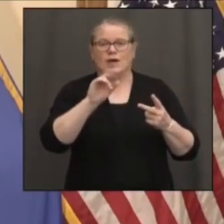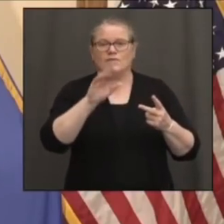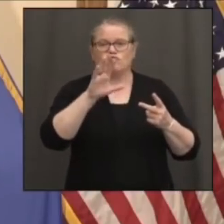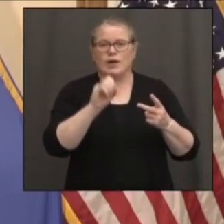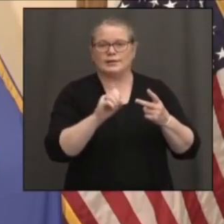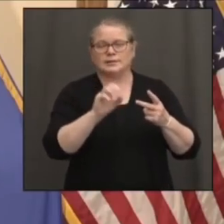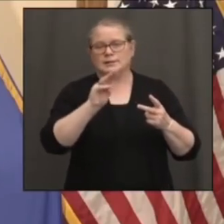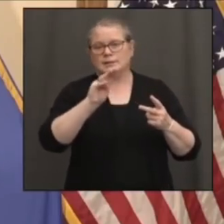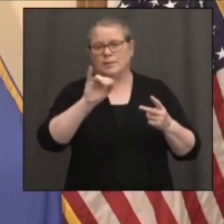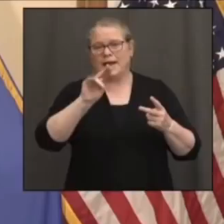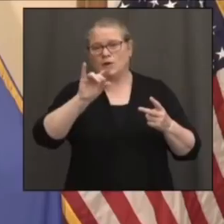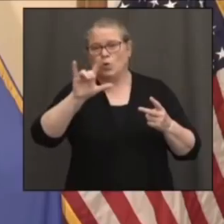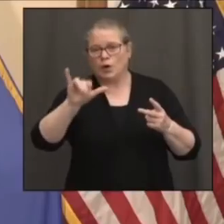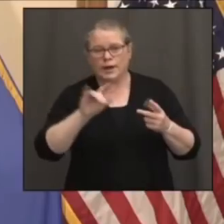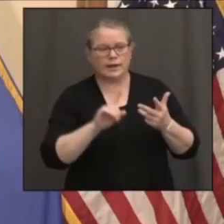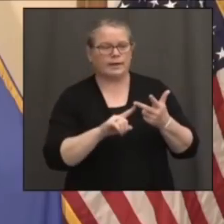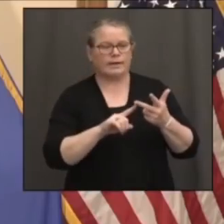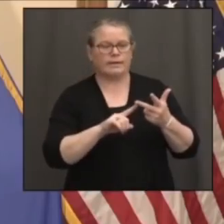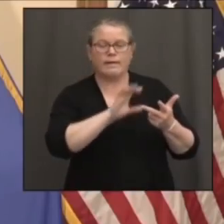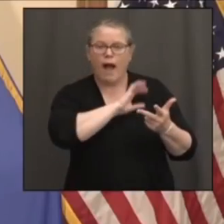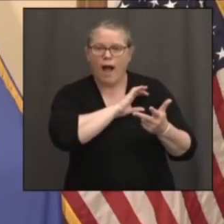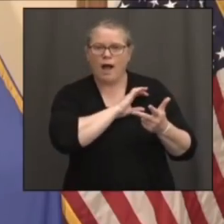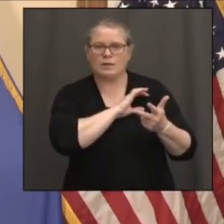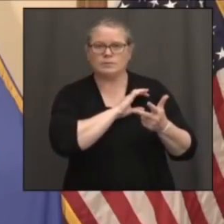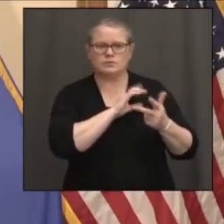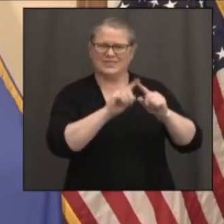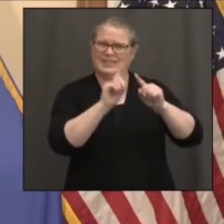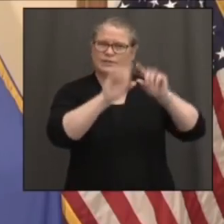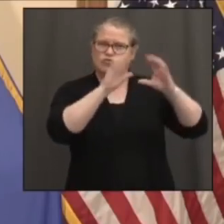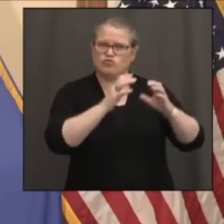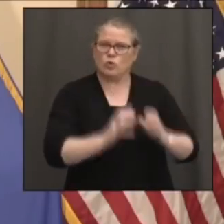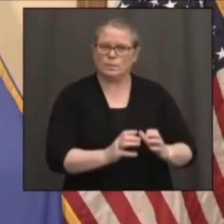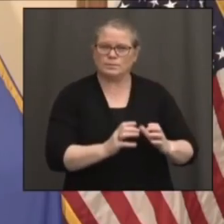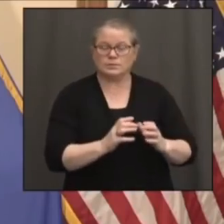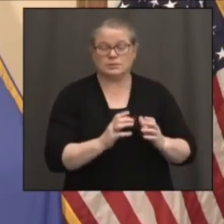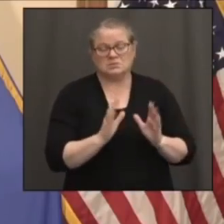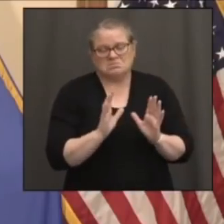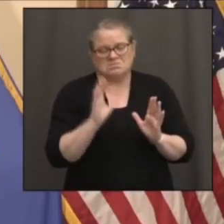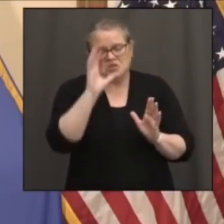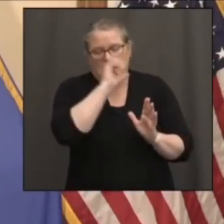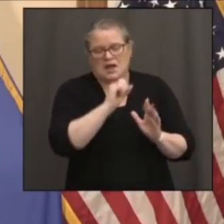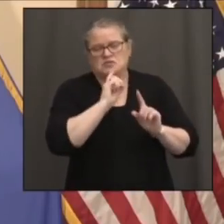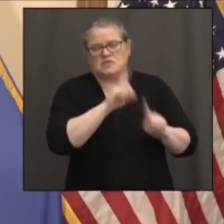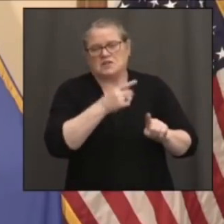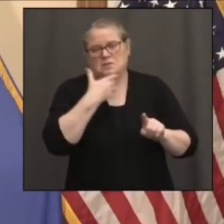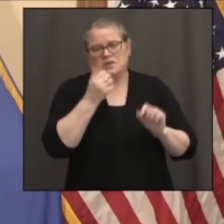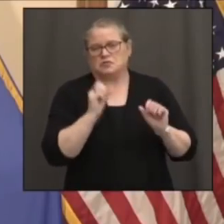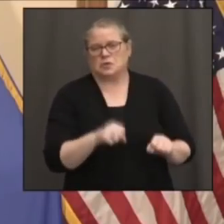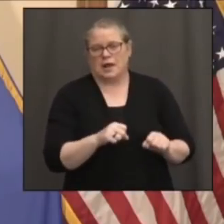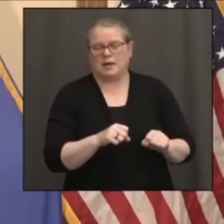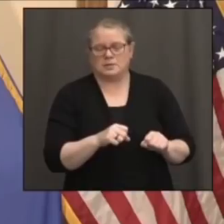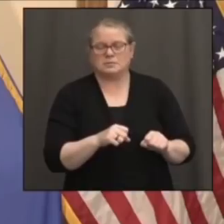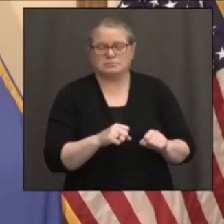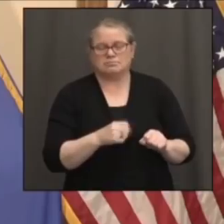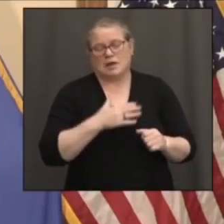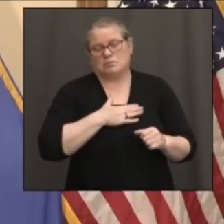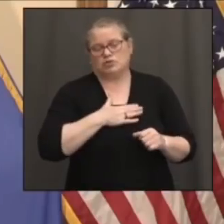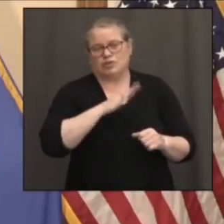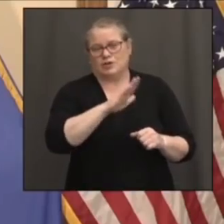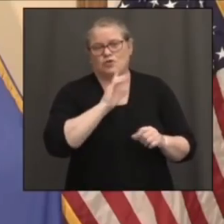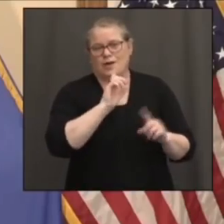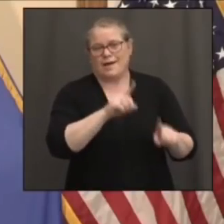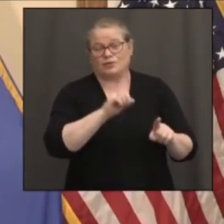again, well, I guess I'll leave it at there. That I guess you've answered it as best you can at this point, and I appreciate the